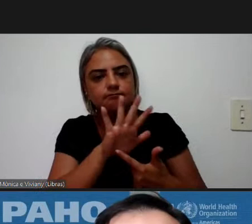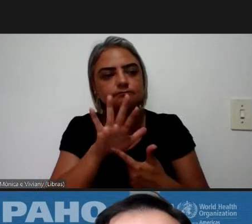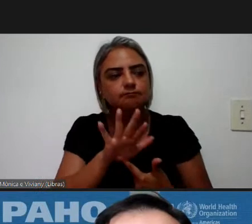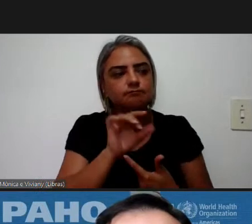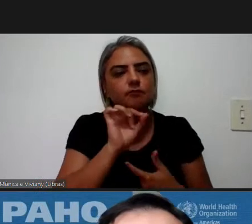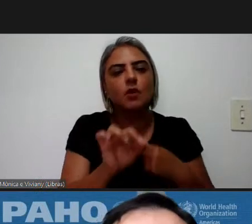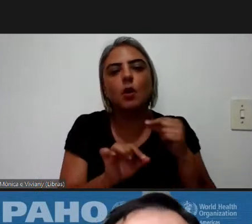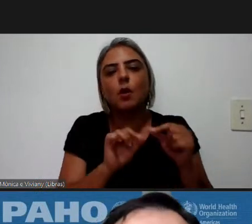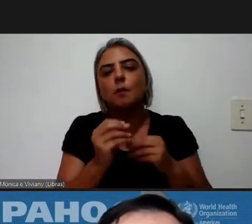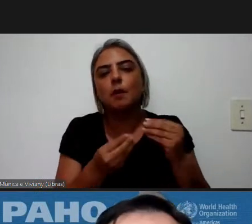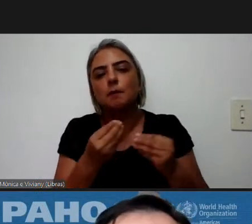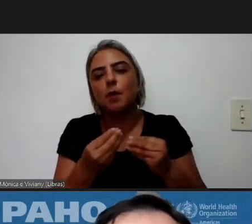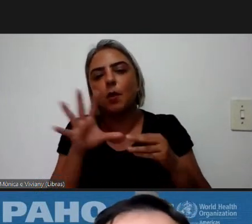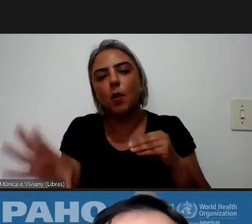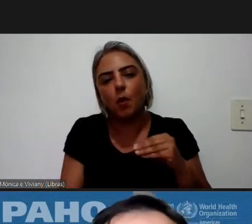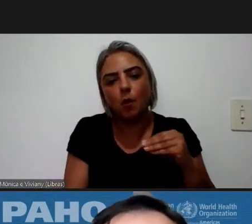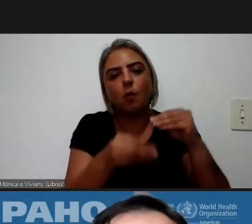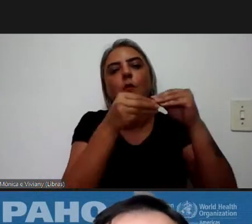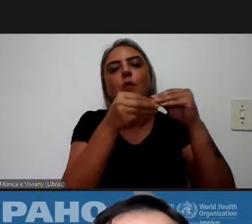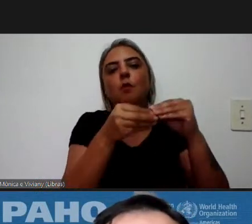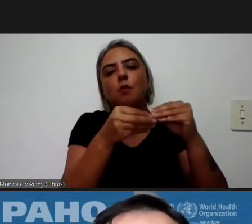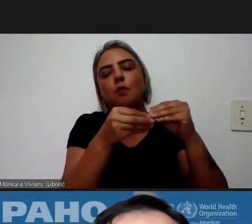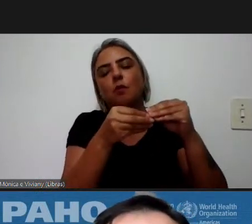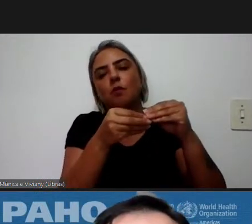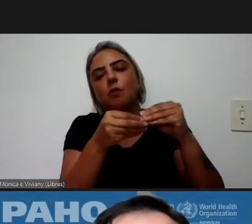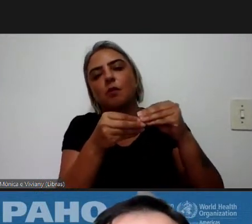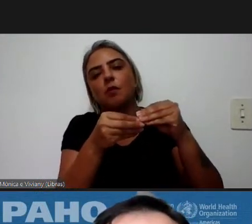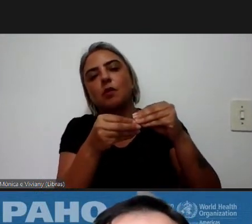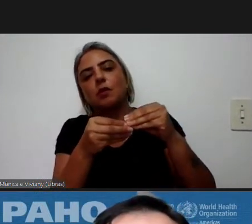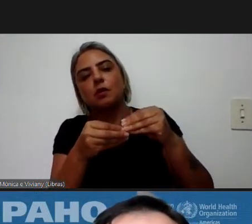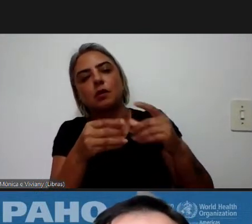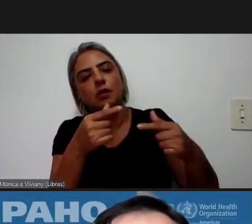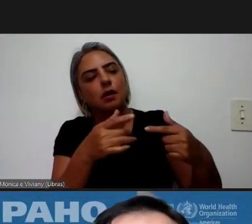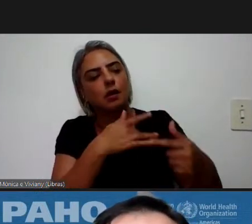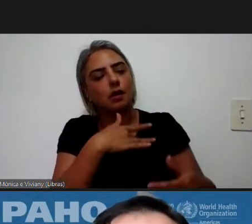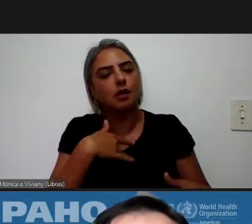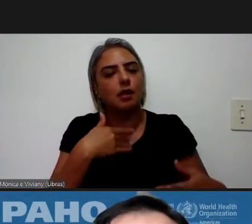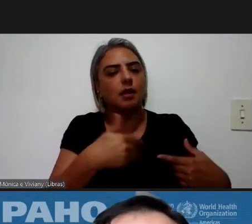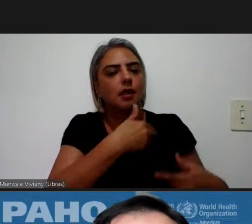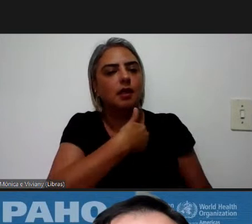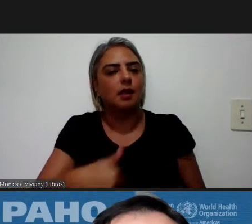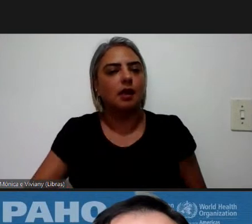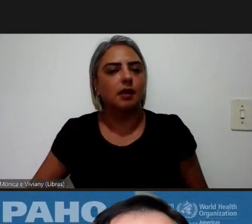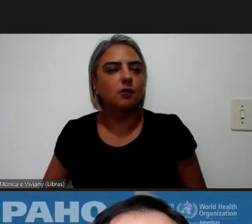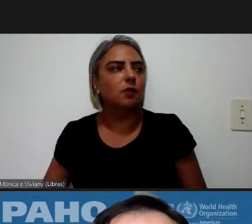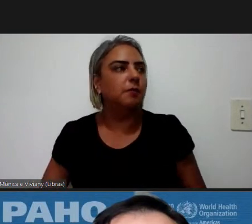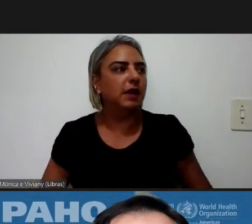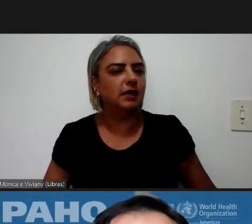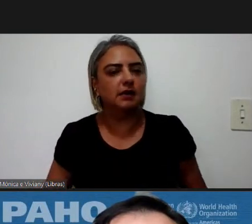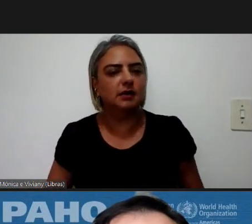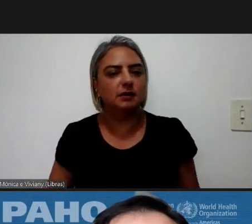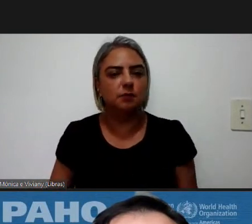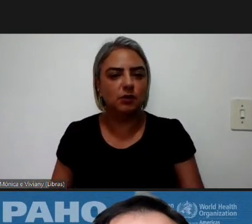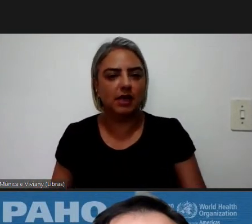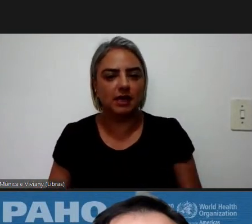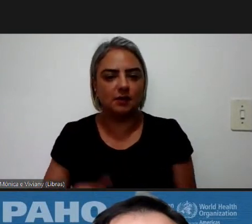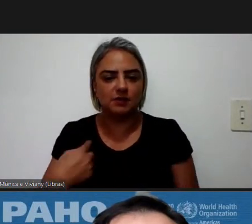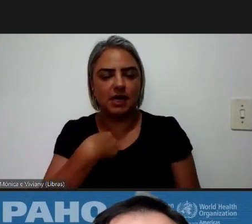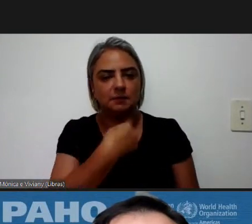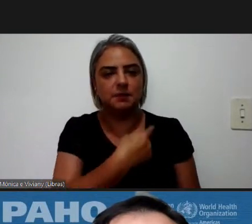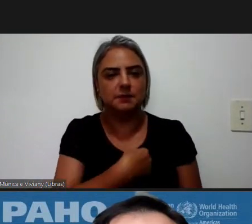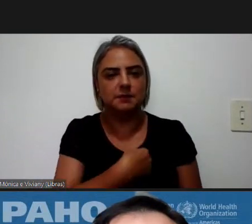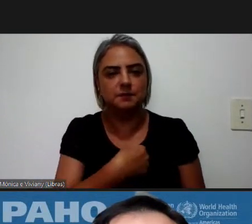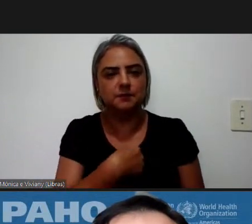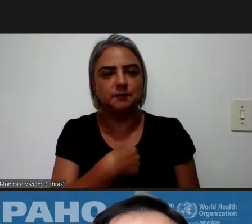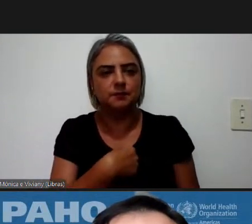and shows that that works and should be incorporated in a level of health, public